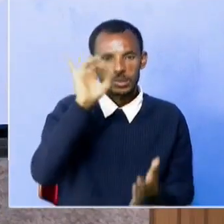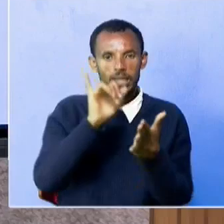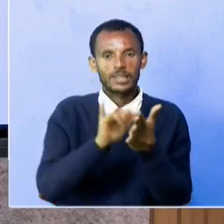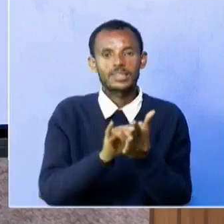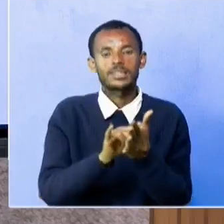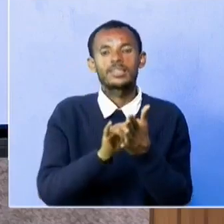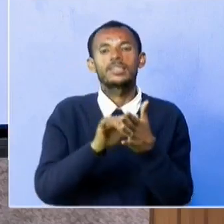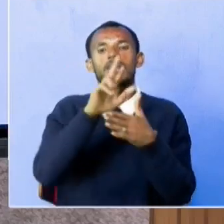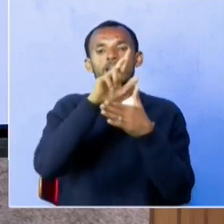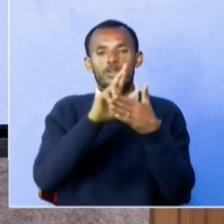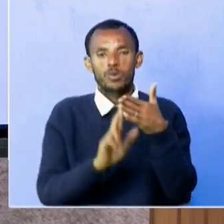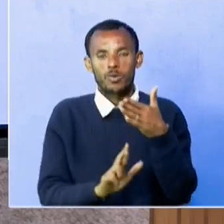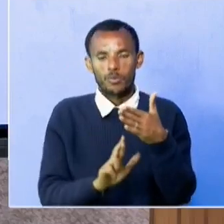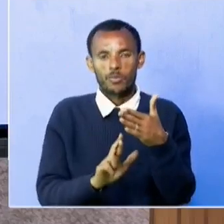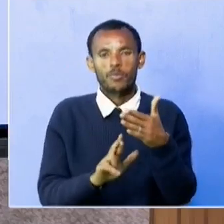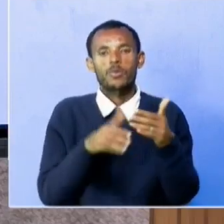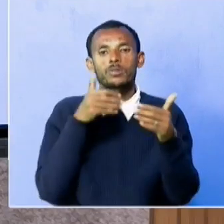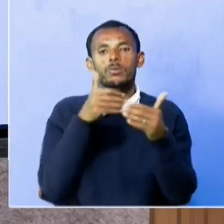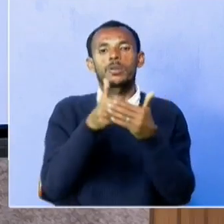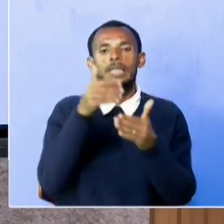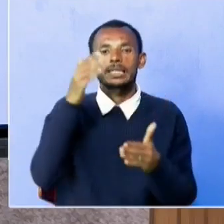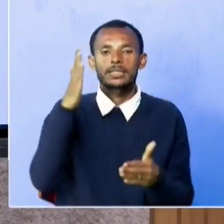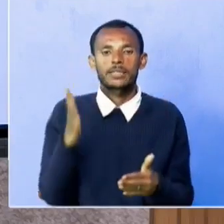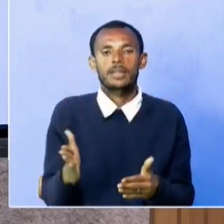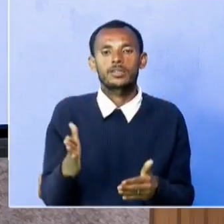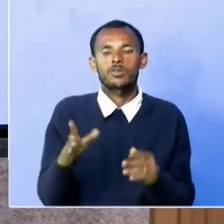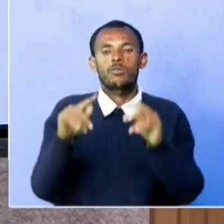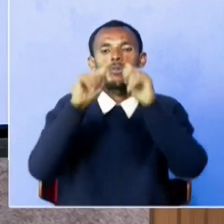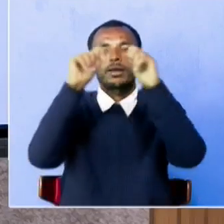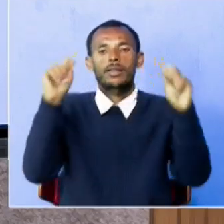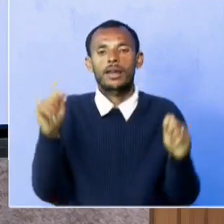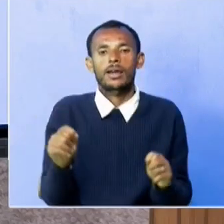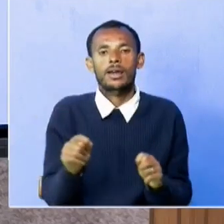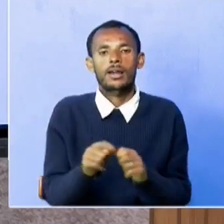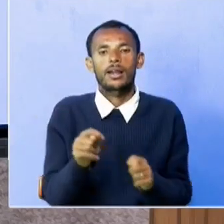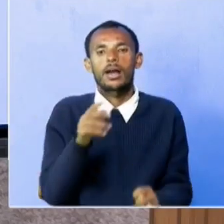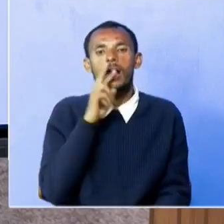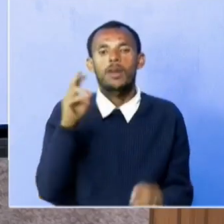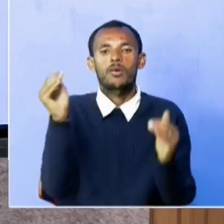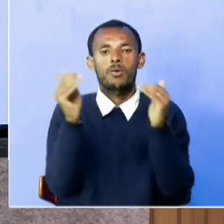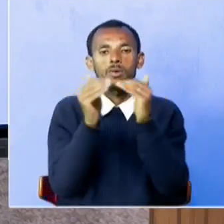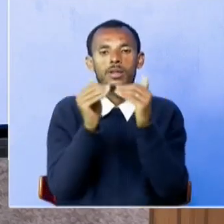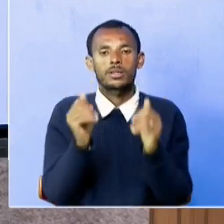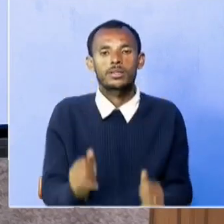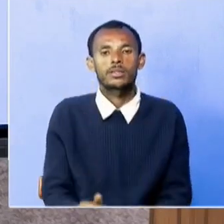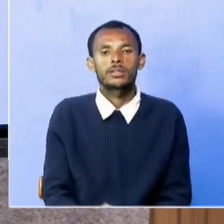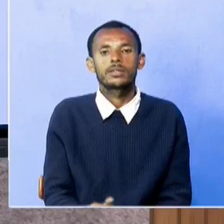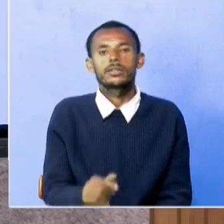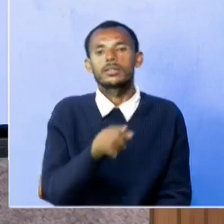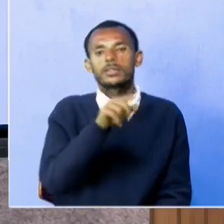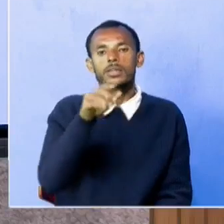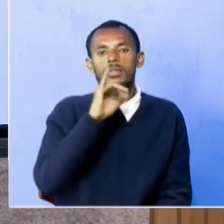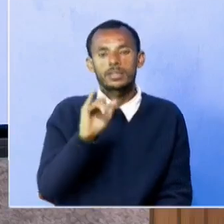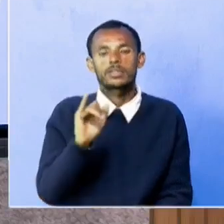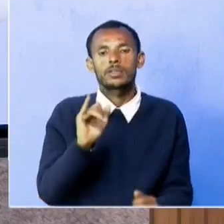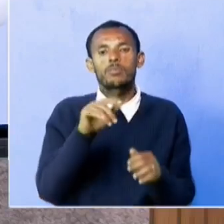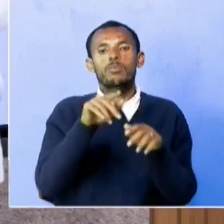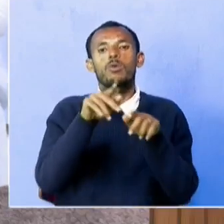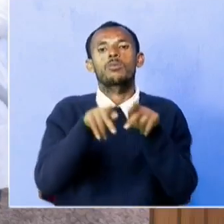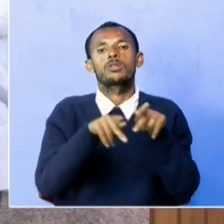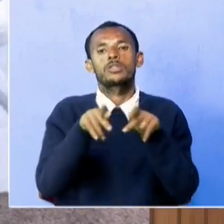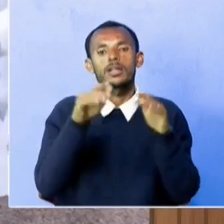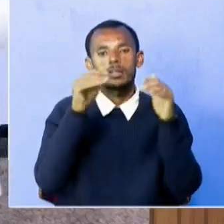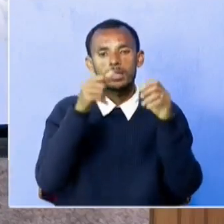the ratio of the corresponding sides of a triangle are congruent. Okay, there is a proportionality